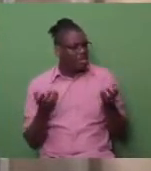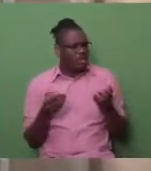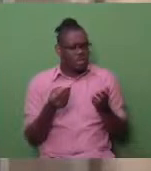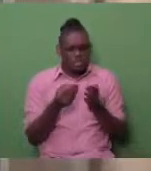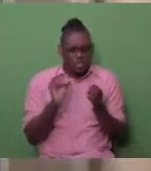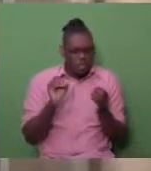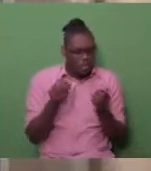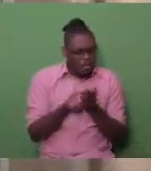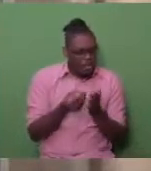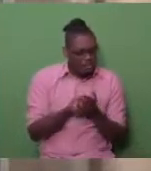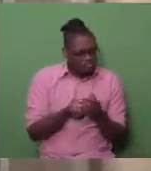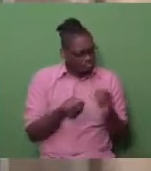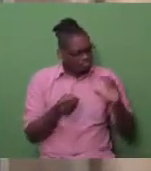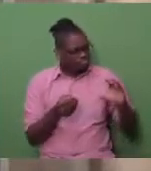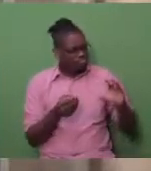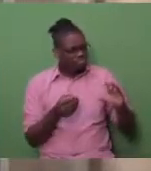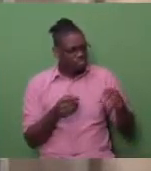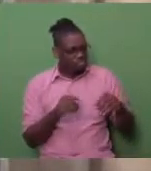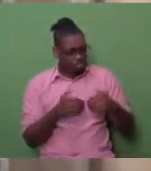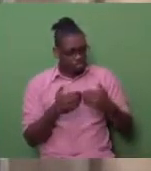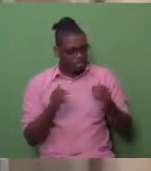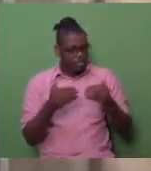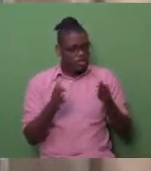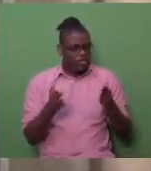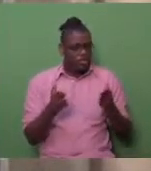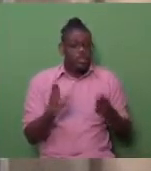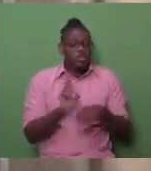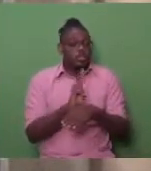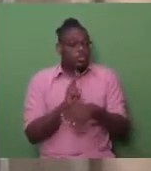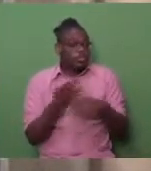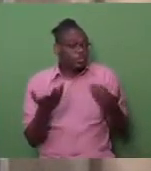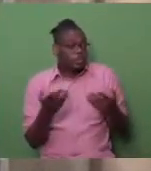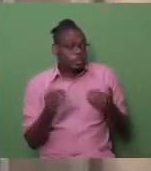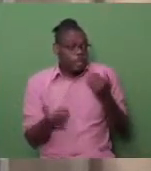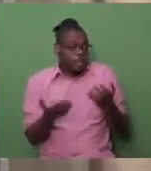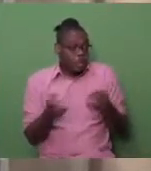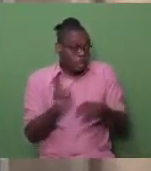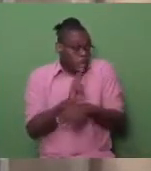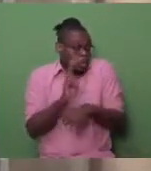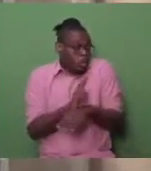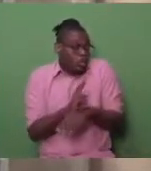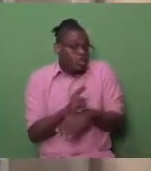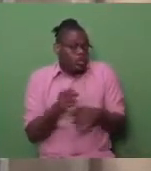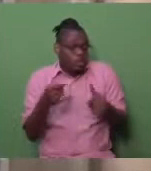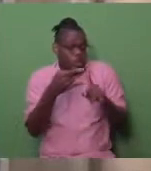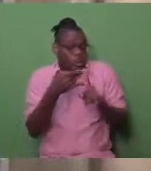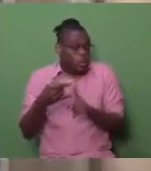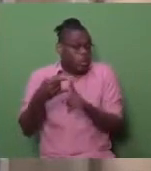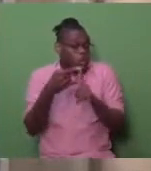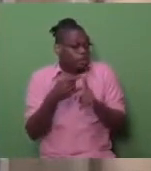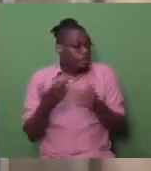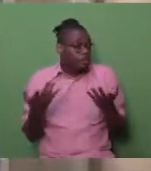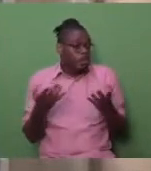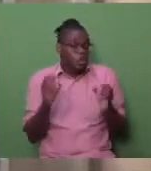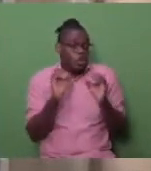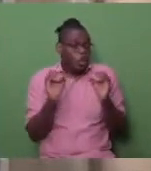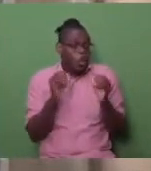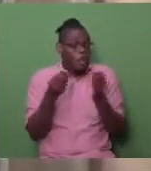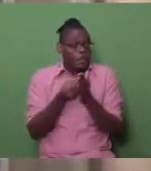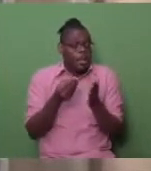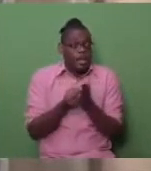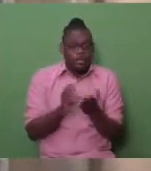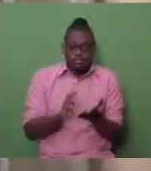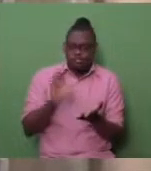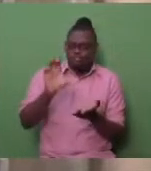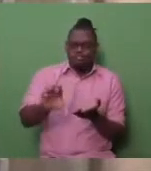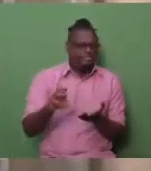How? By the phone? By Zoom? How is it going to be done? Because there is no money allocated for this line item. None. I turn now to